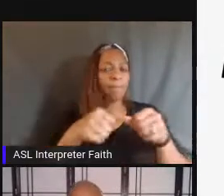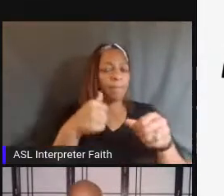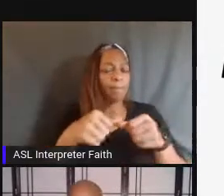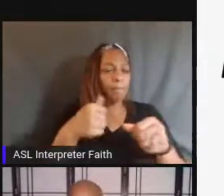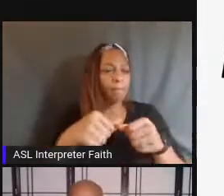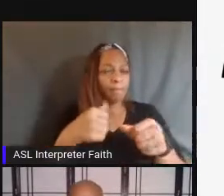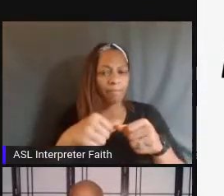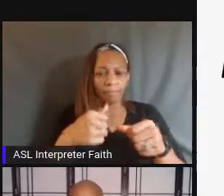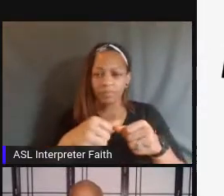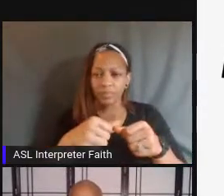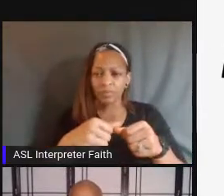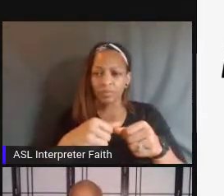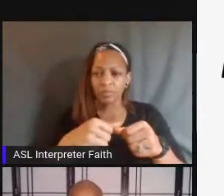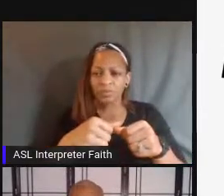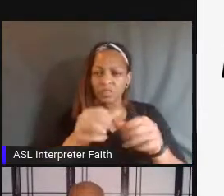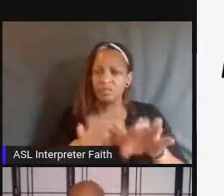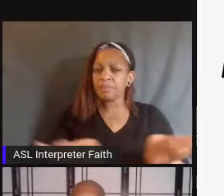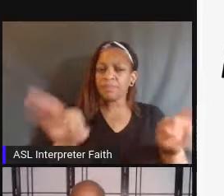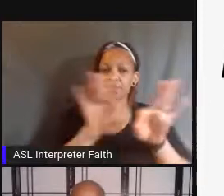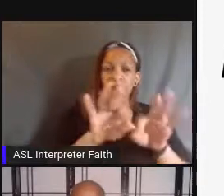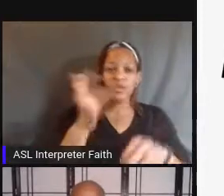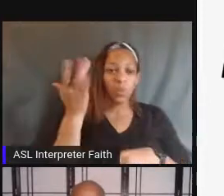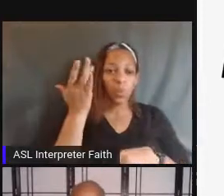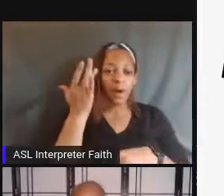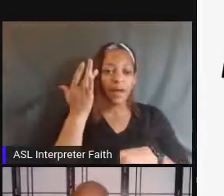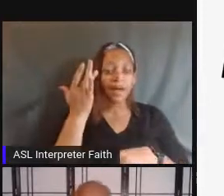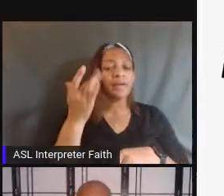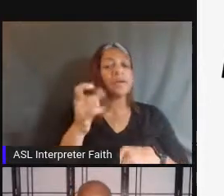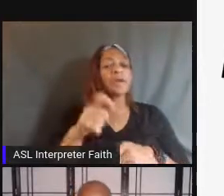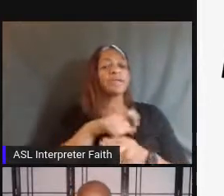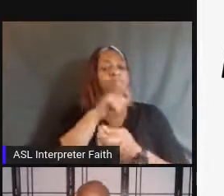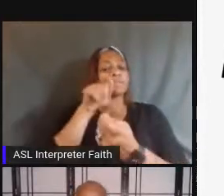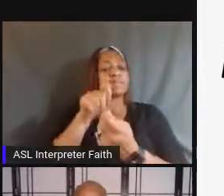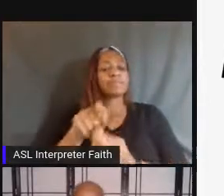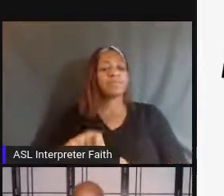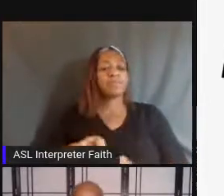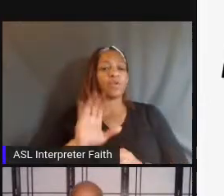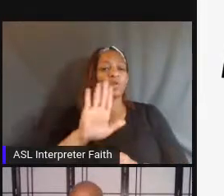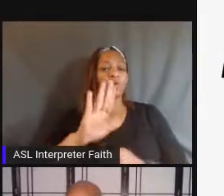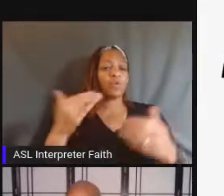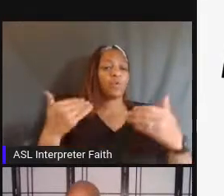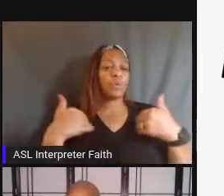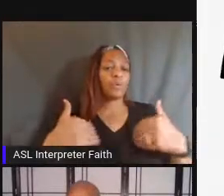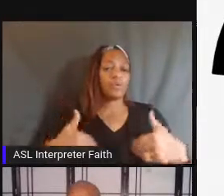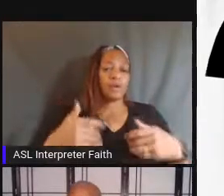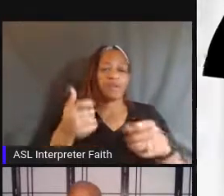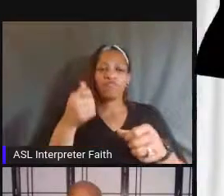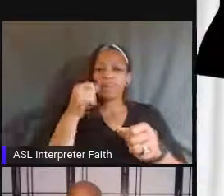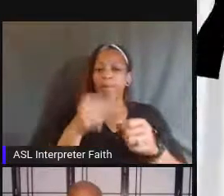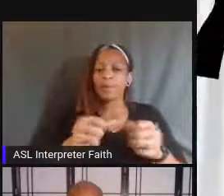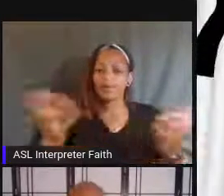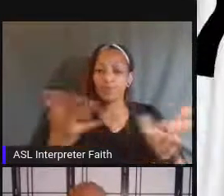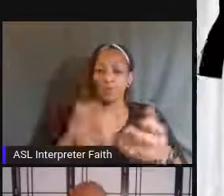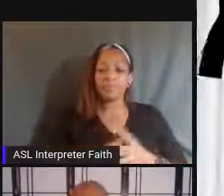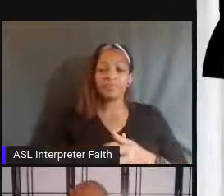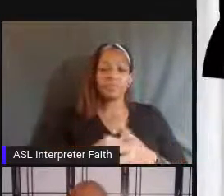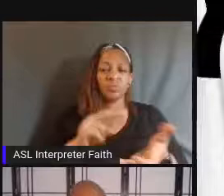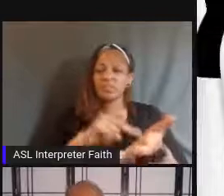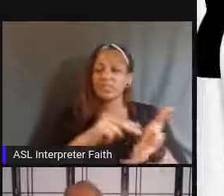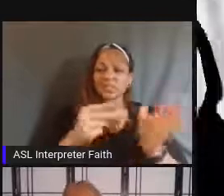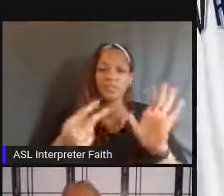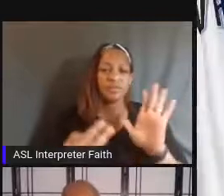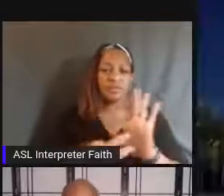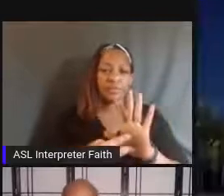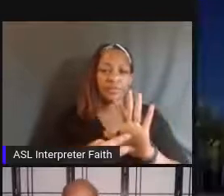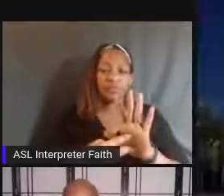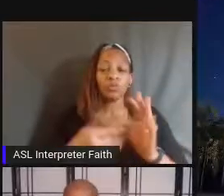what exactly is it that the body remembers? Like, what does that even mean? Well, let's